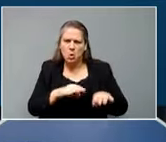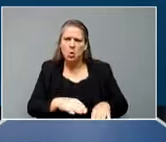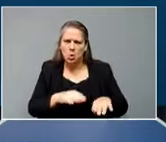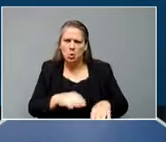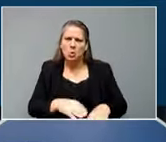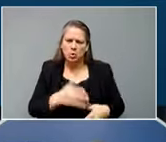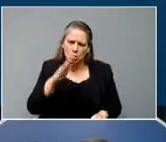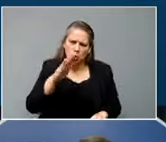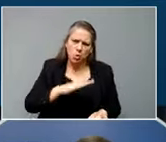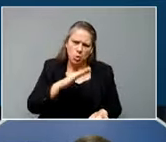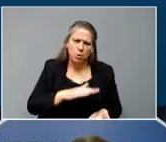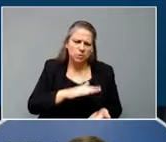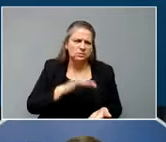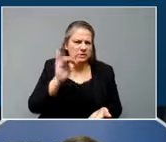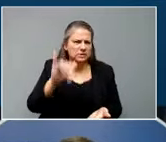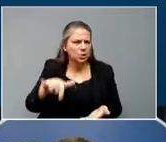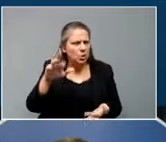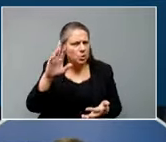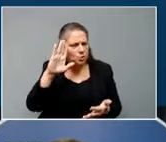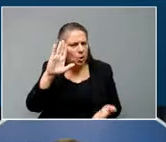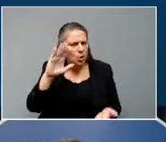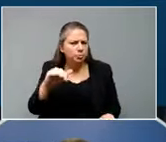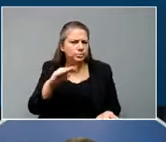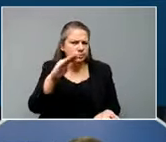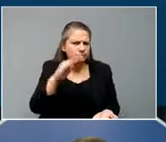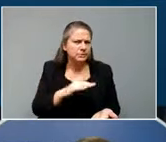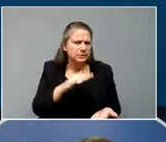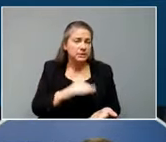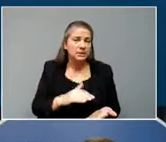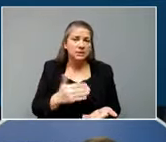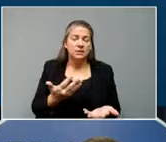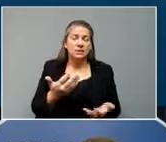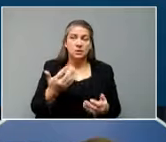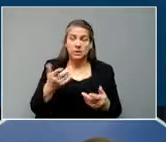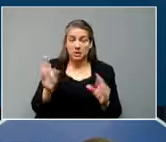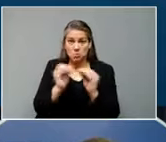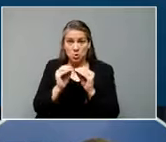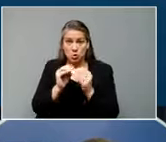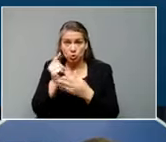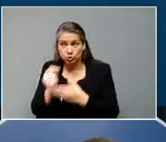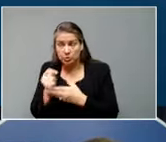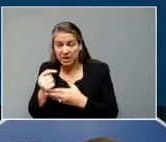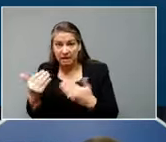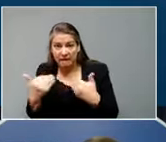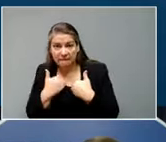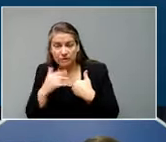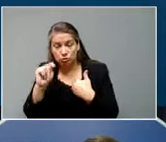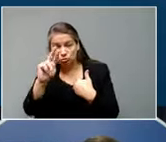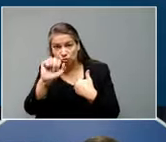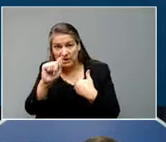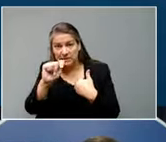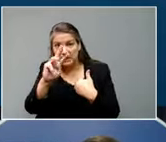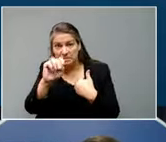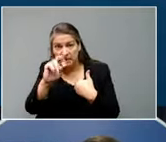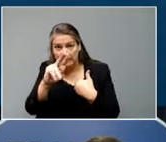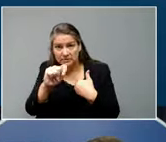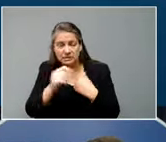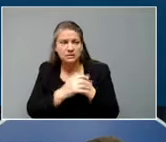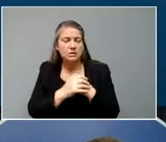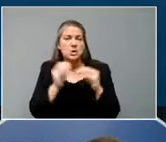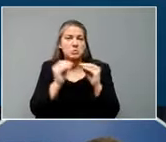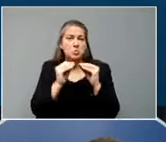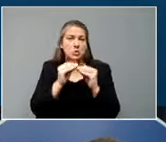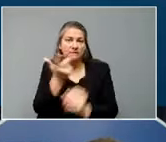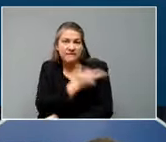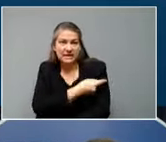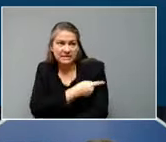hope as we get additional treatments and options and more kids and the rest vaccinated, that